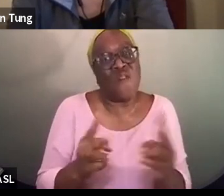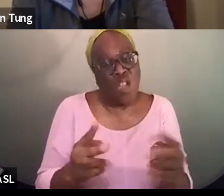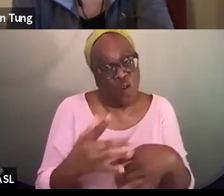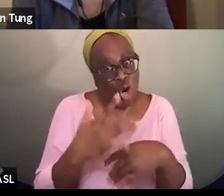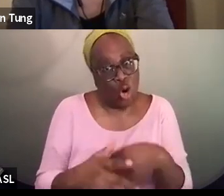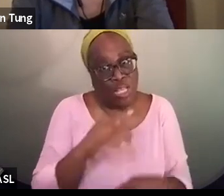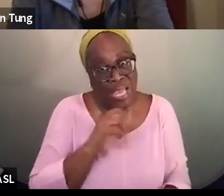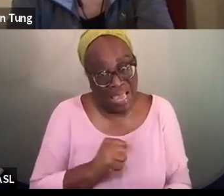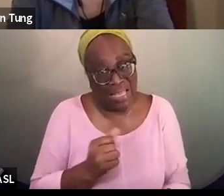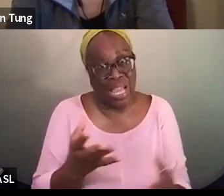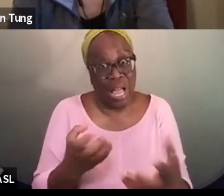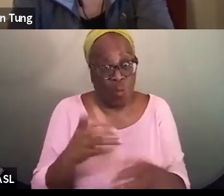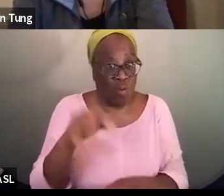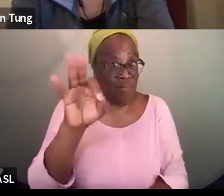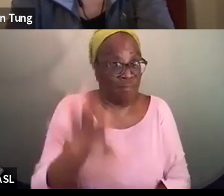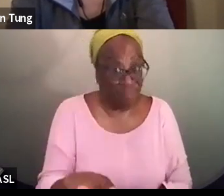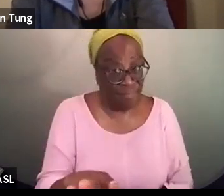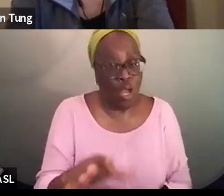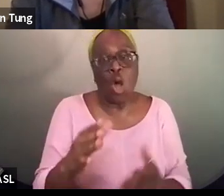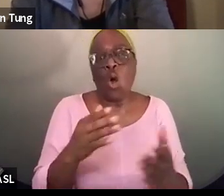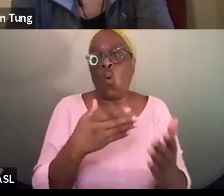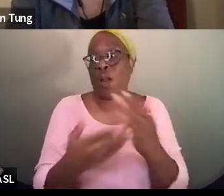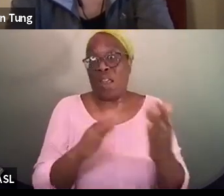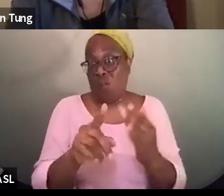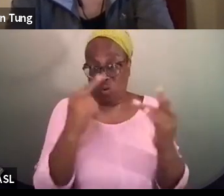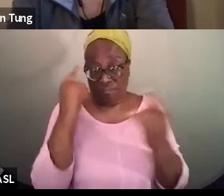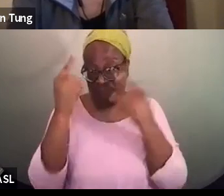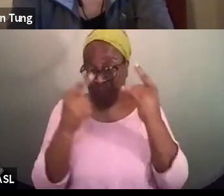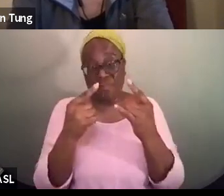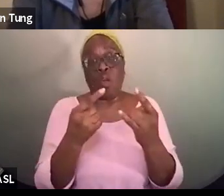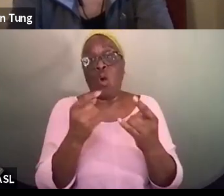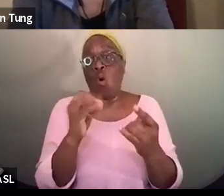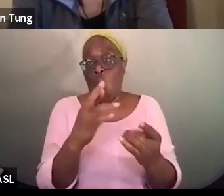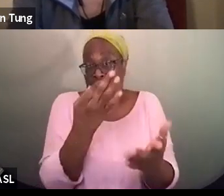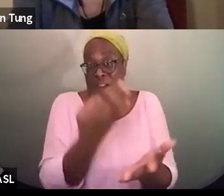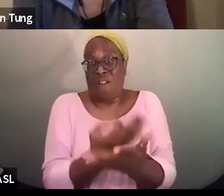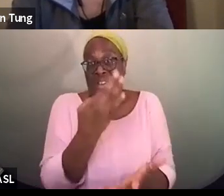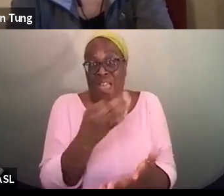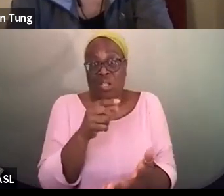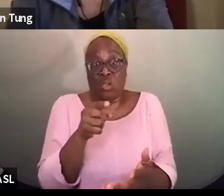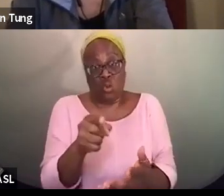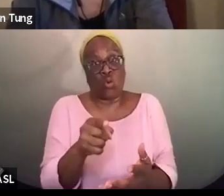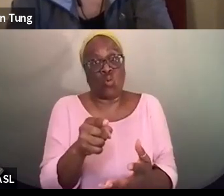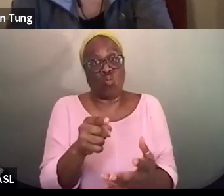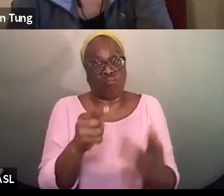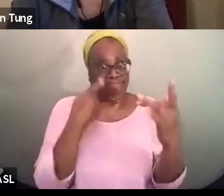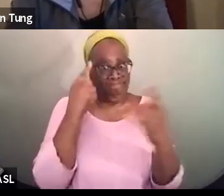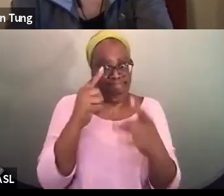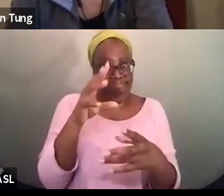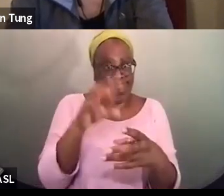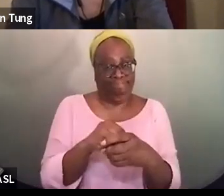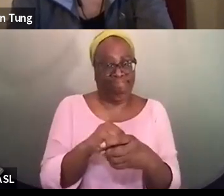that out there, that whatever considerations are factored into that